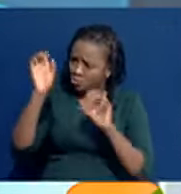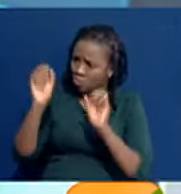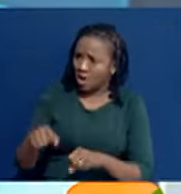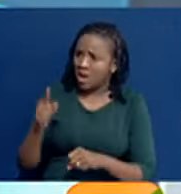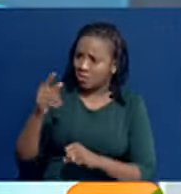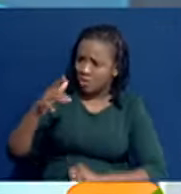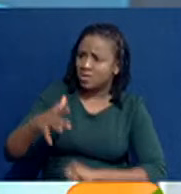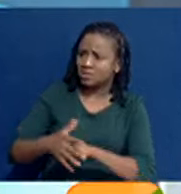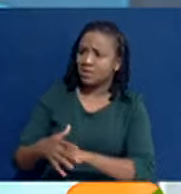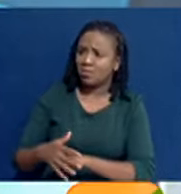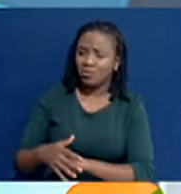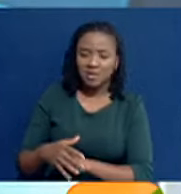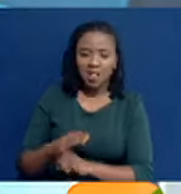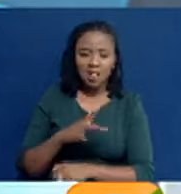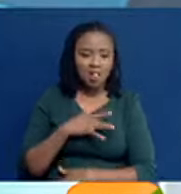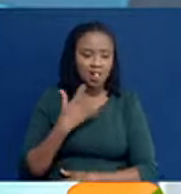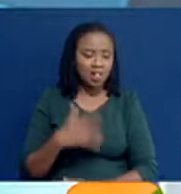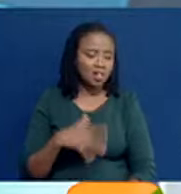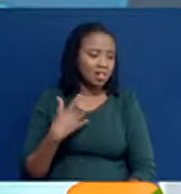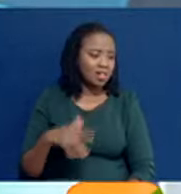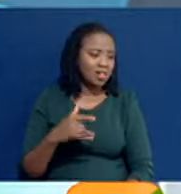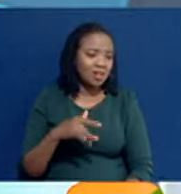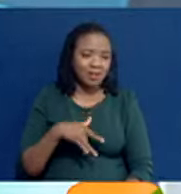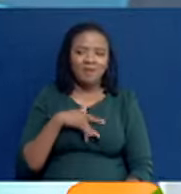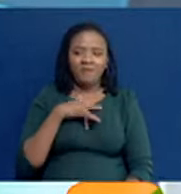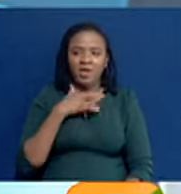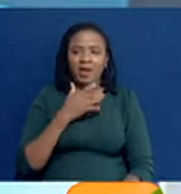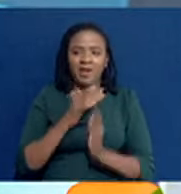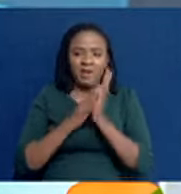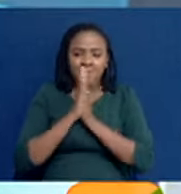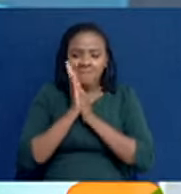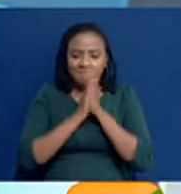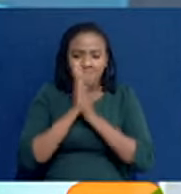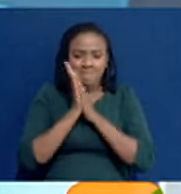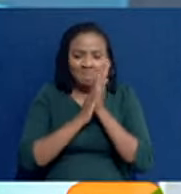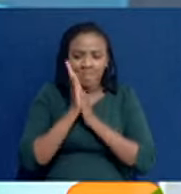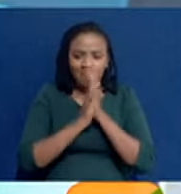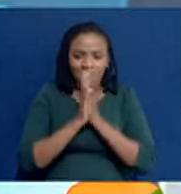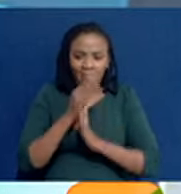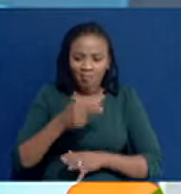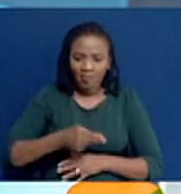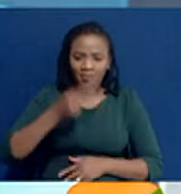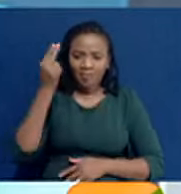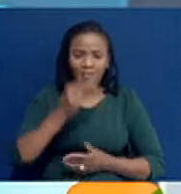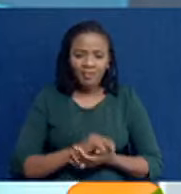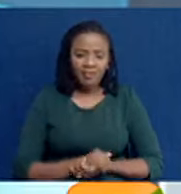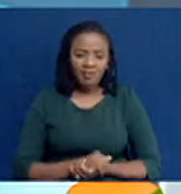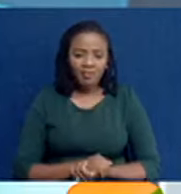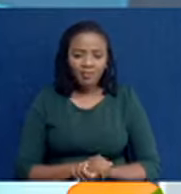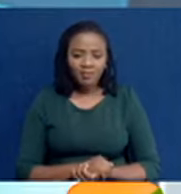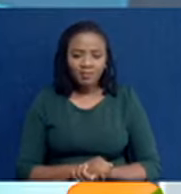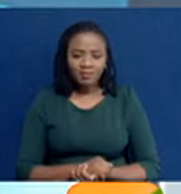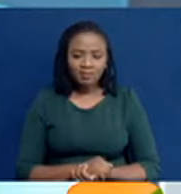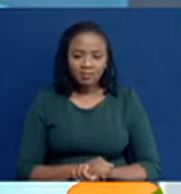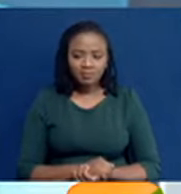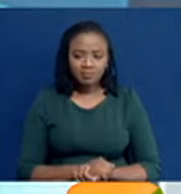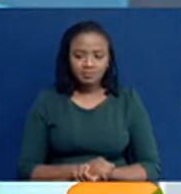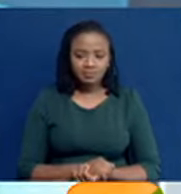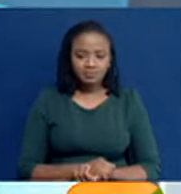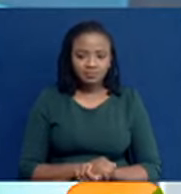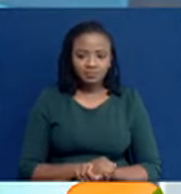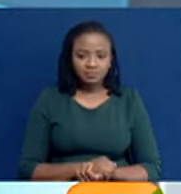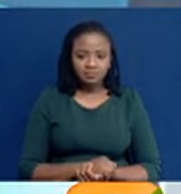think you are within this country the right woman to do that. I think it's mainly from my